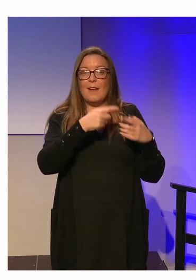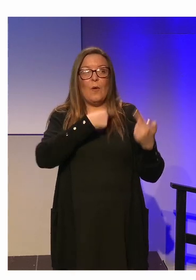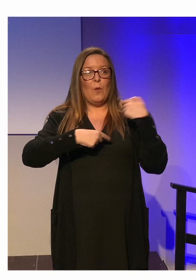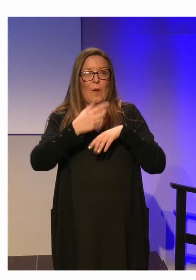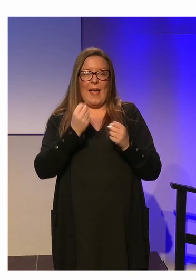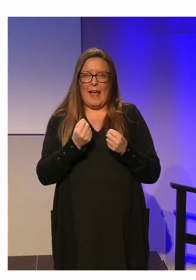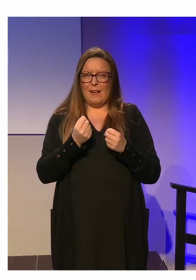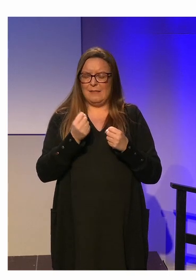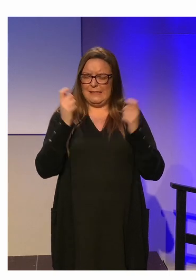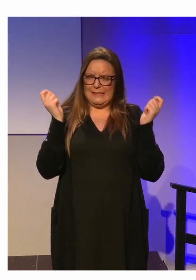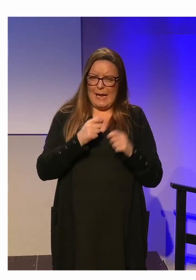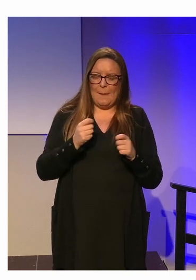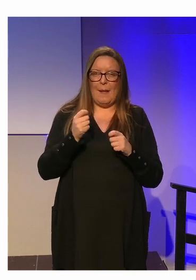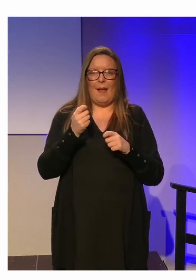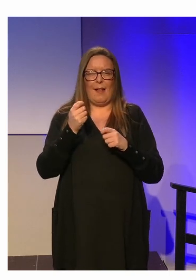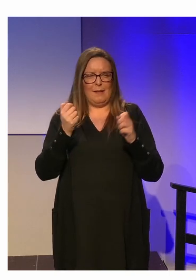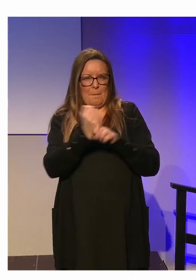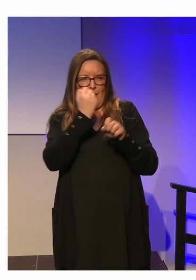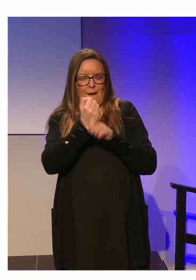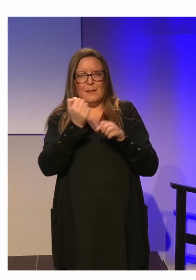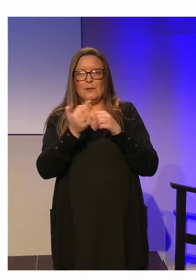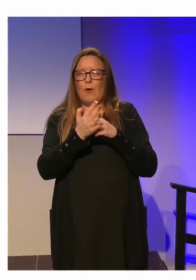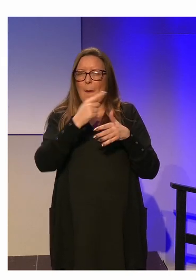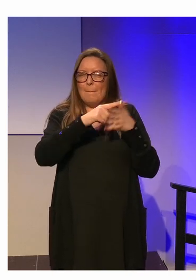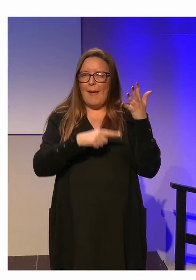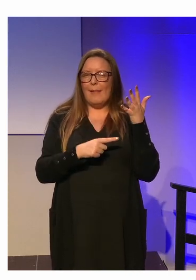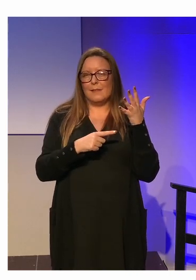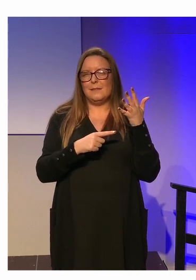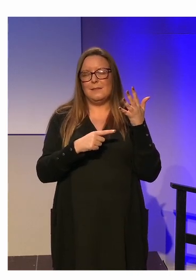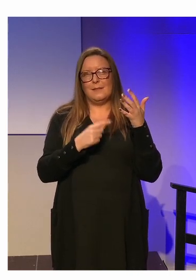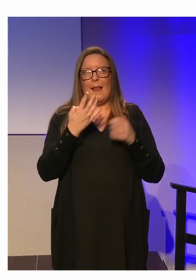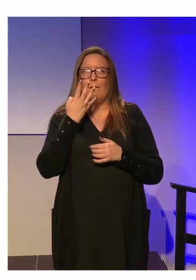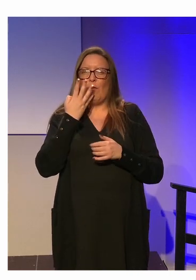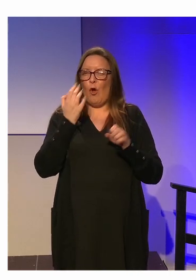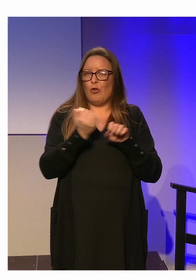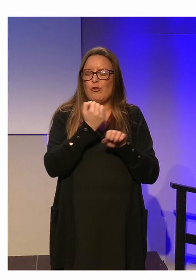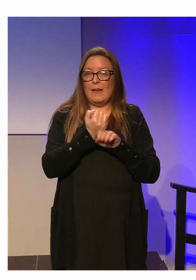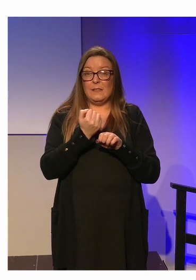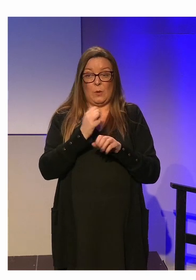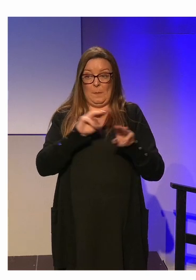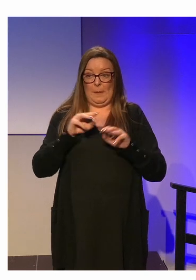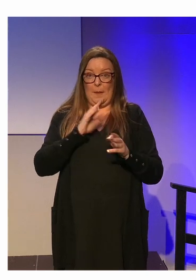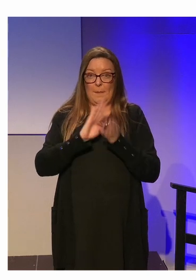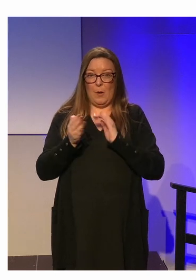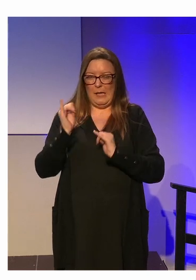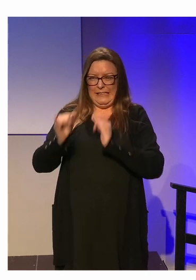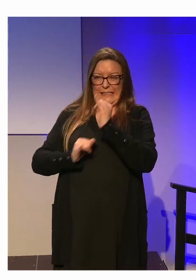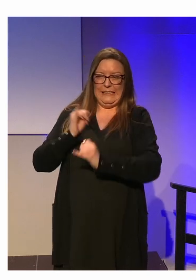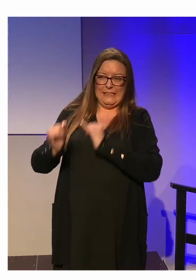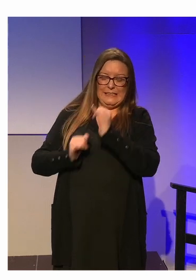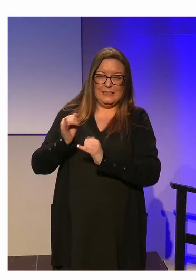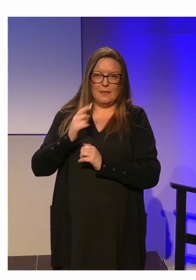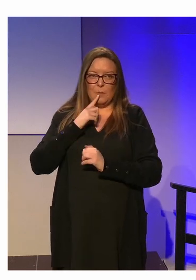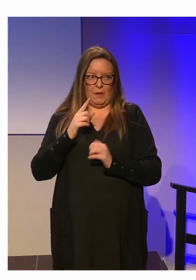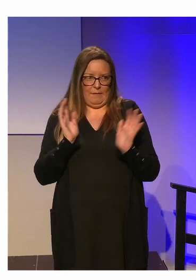test scores for reading and math at 4th and 8th grade. And so people get really critical about that. But it's like we have